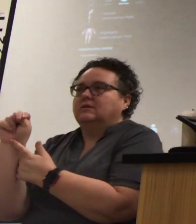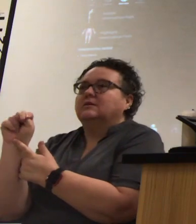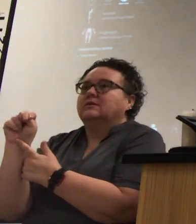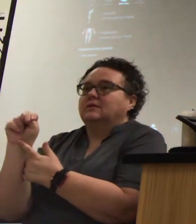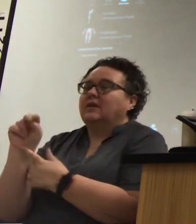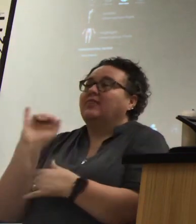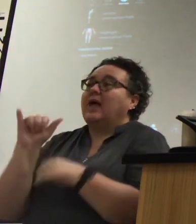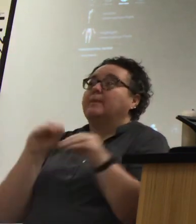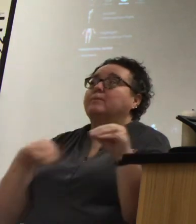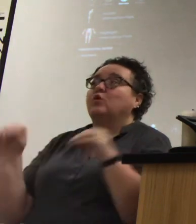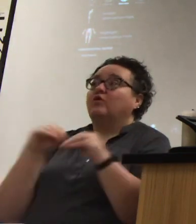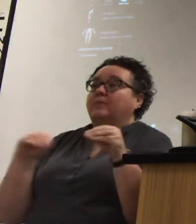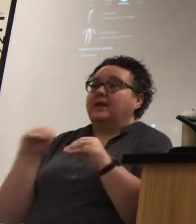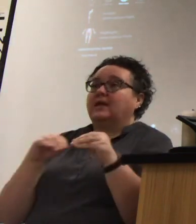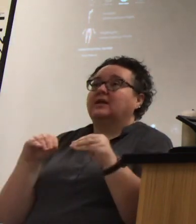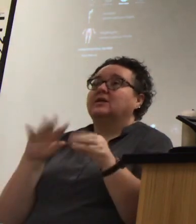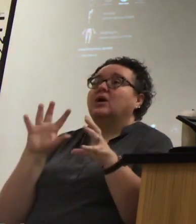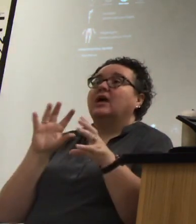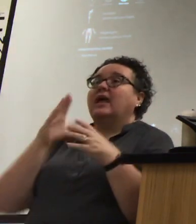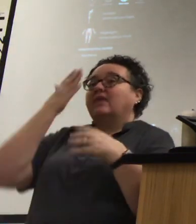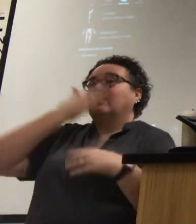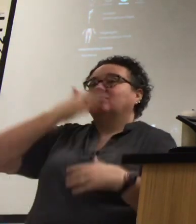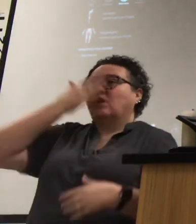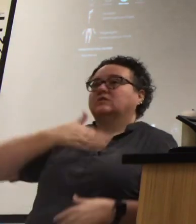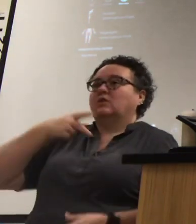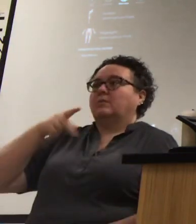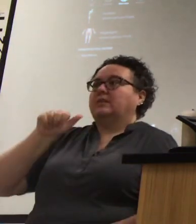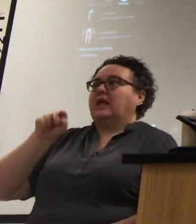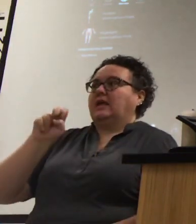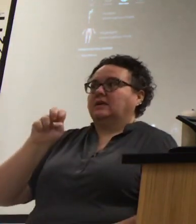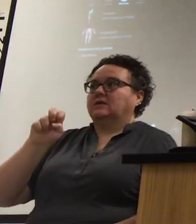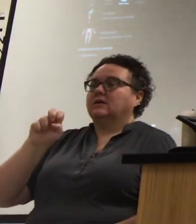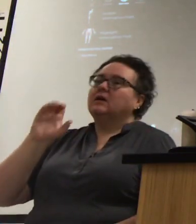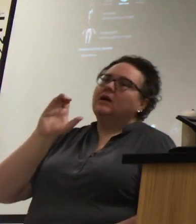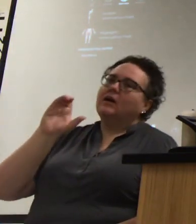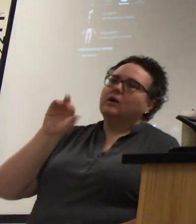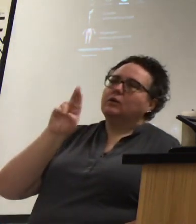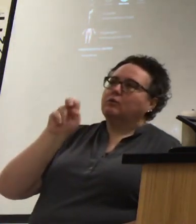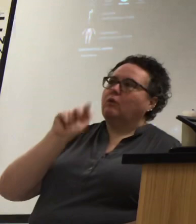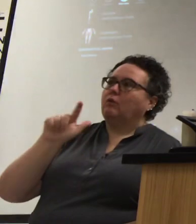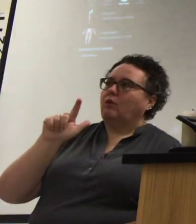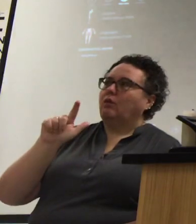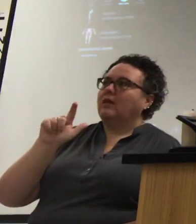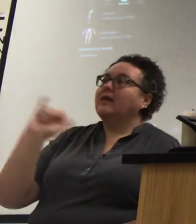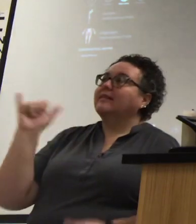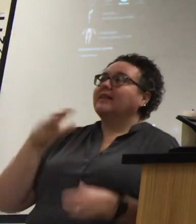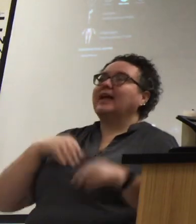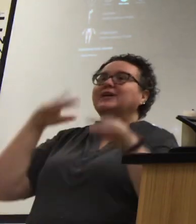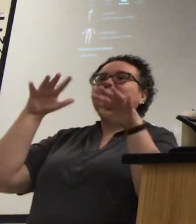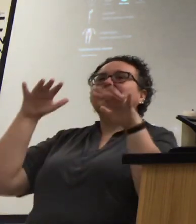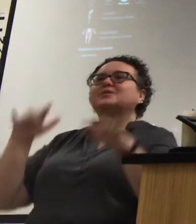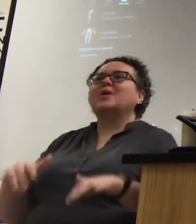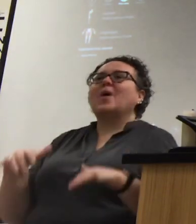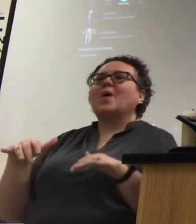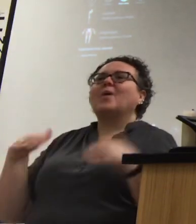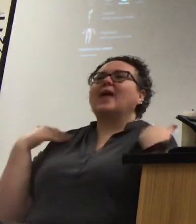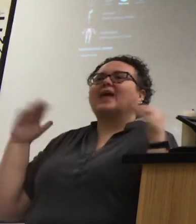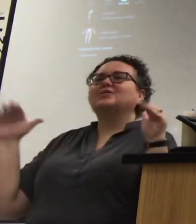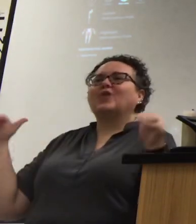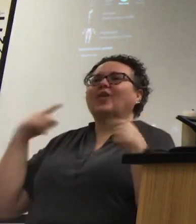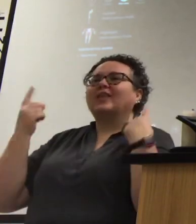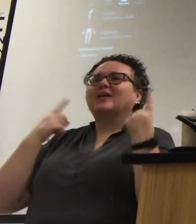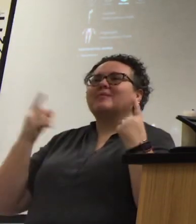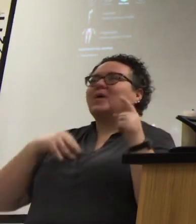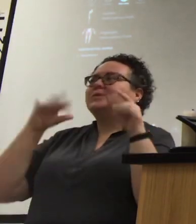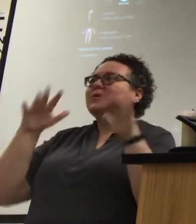This is movement in the frontal plane or the coronal plane, right? Moving like snow angels. You make snow angels. You